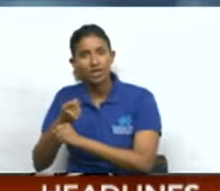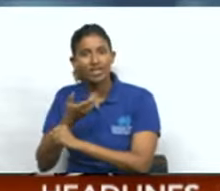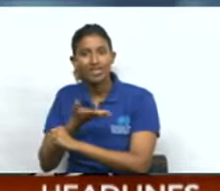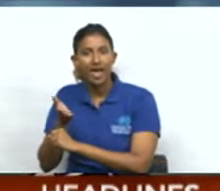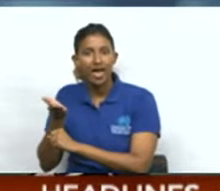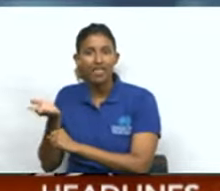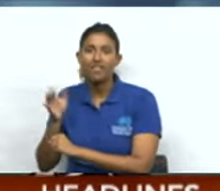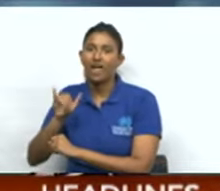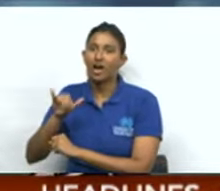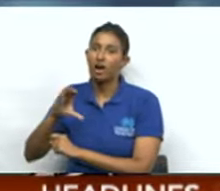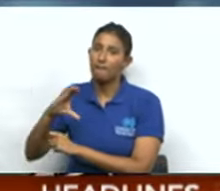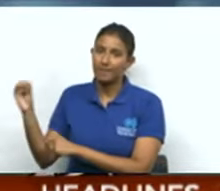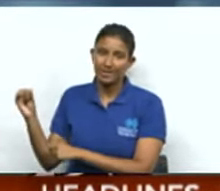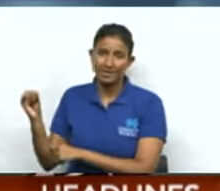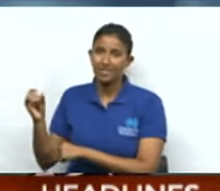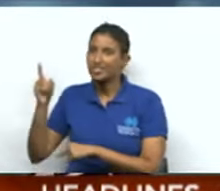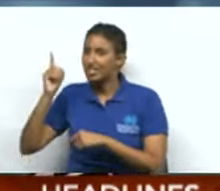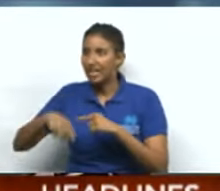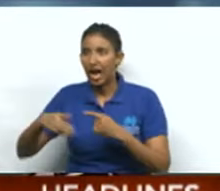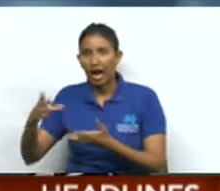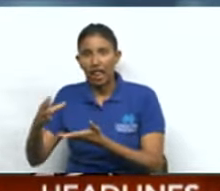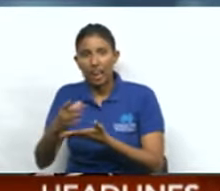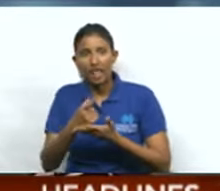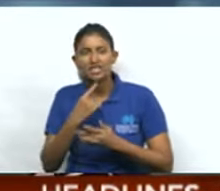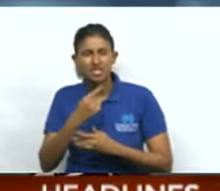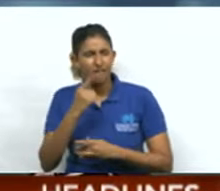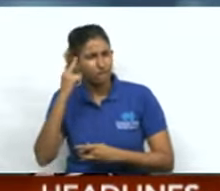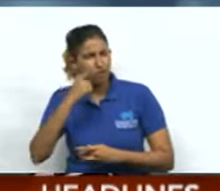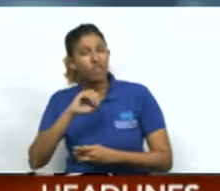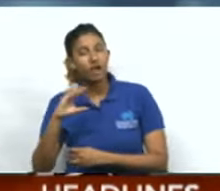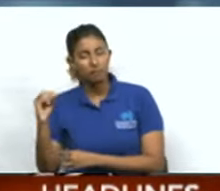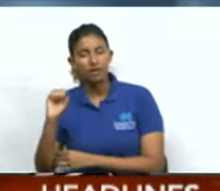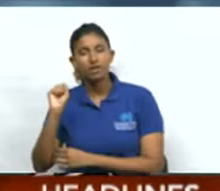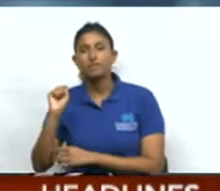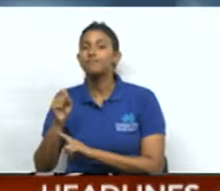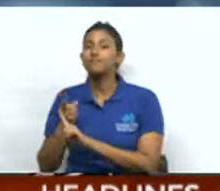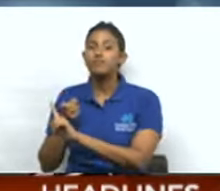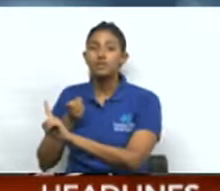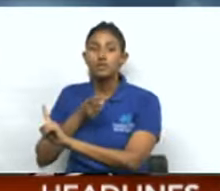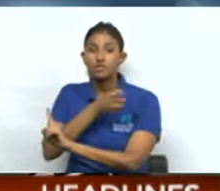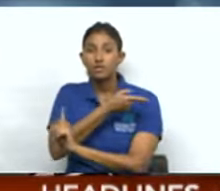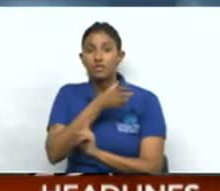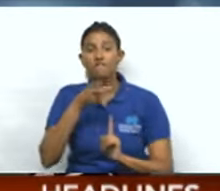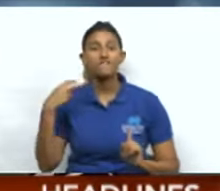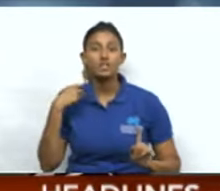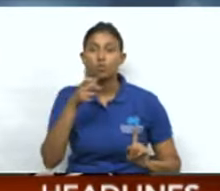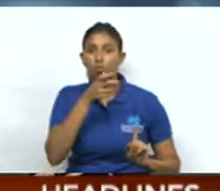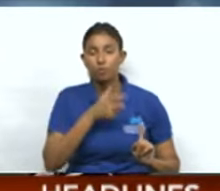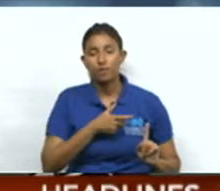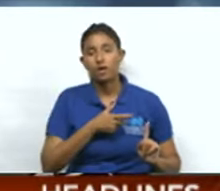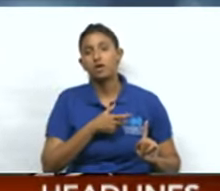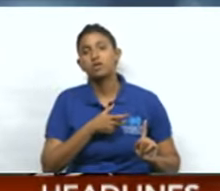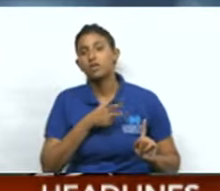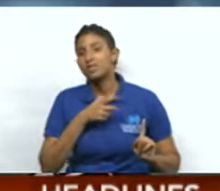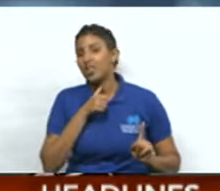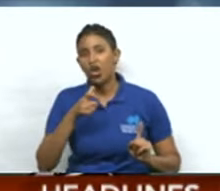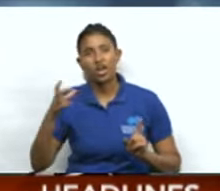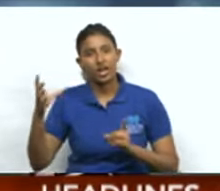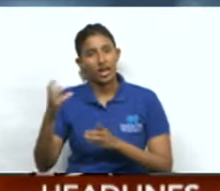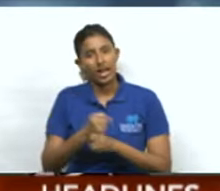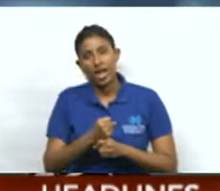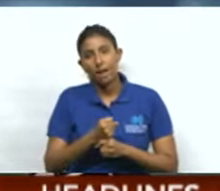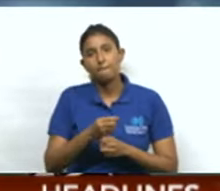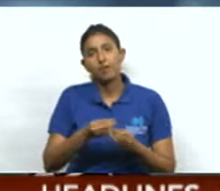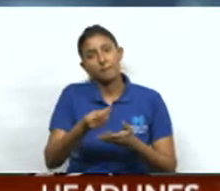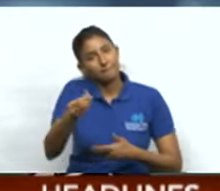longer authorized to collect money on the company's behalf. After the victim failed to secure a refund from the former insurance agency, she reported